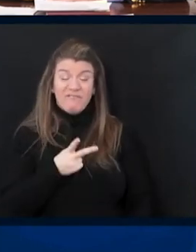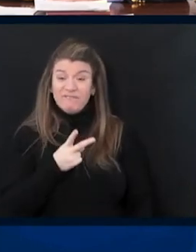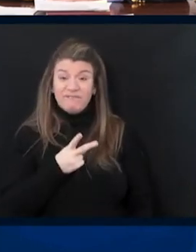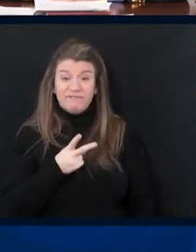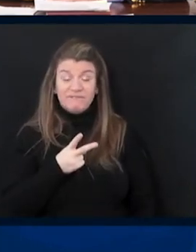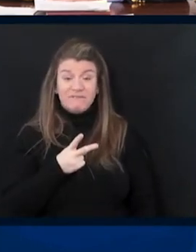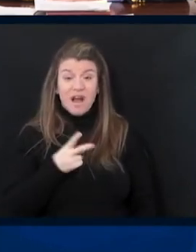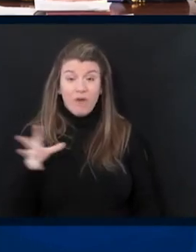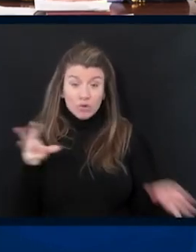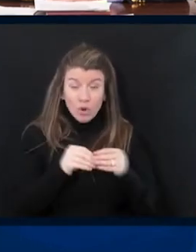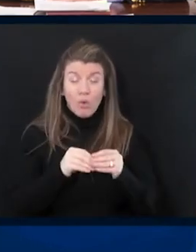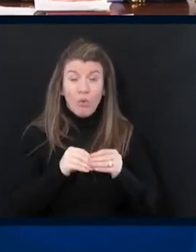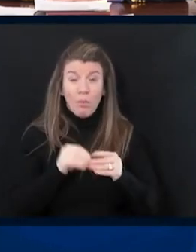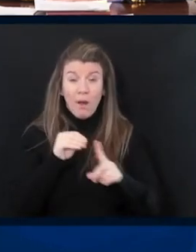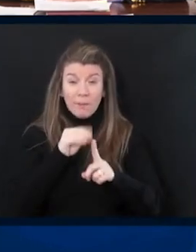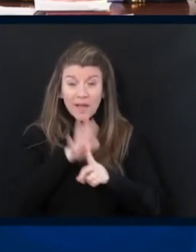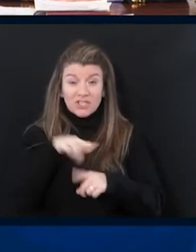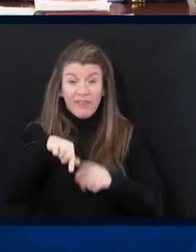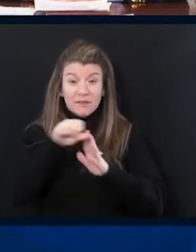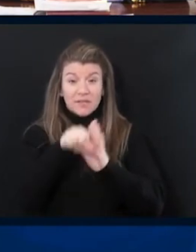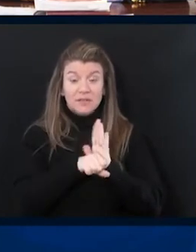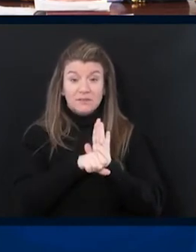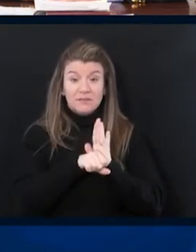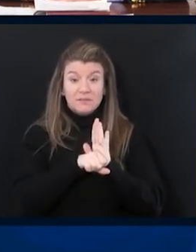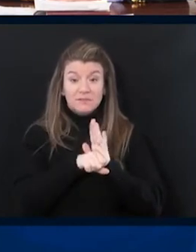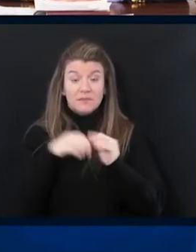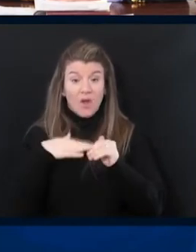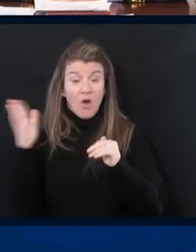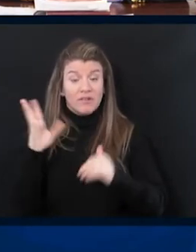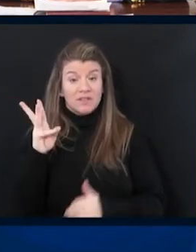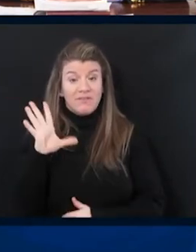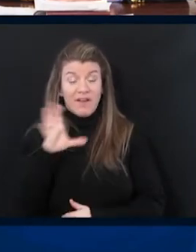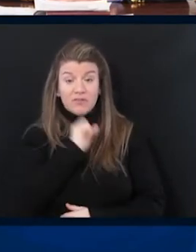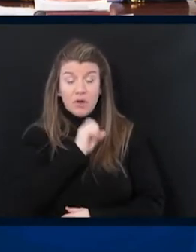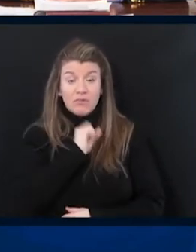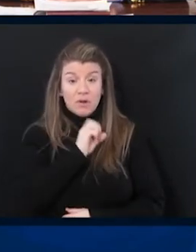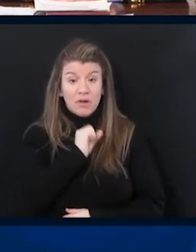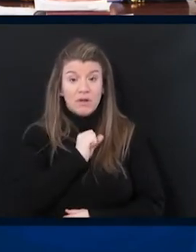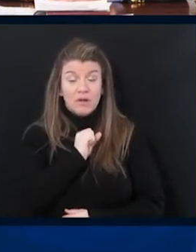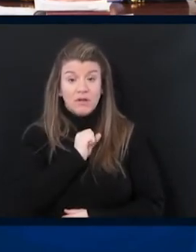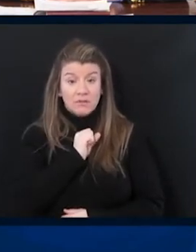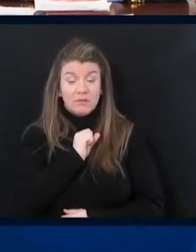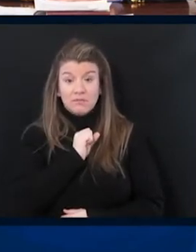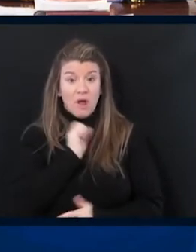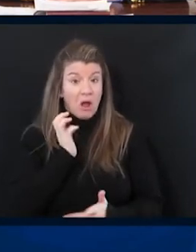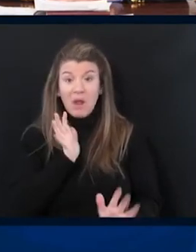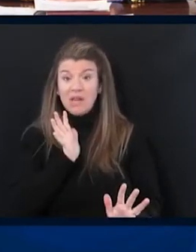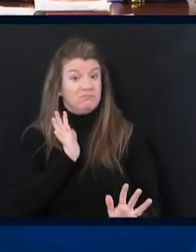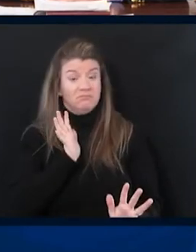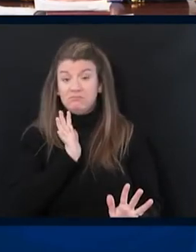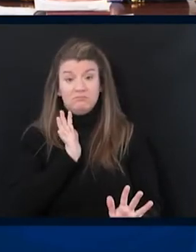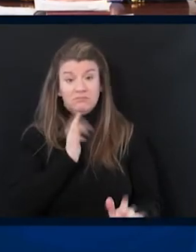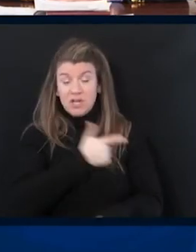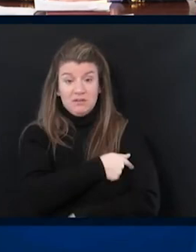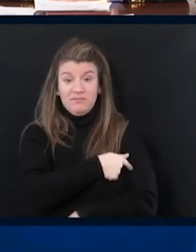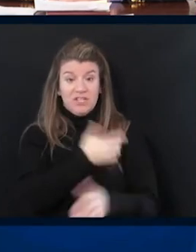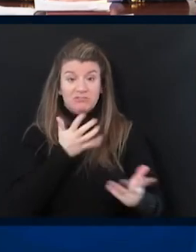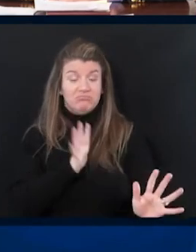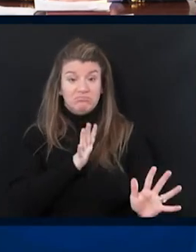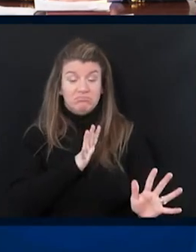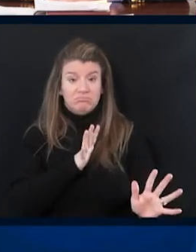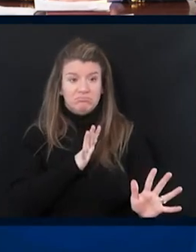of our total population in this state that's above 65 years of age and older, you know, that have gotten shots.